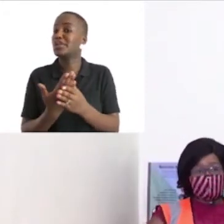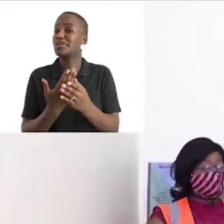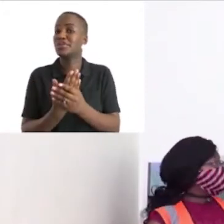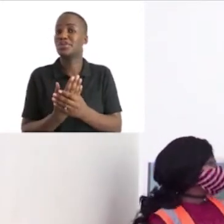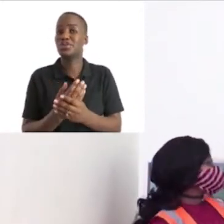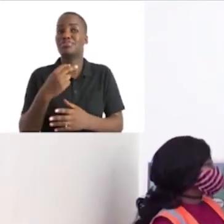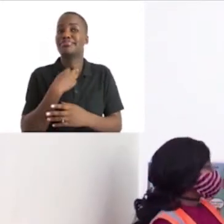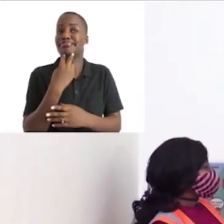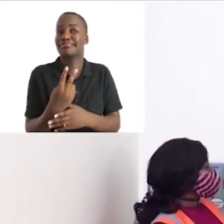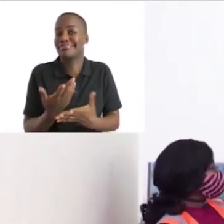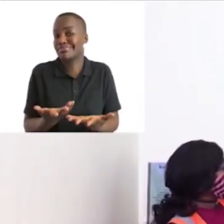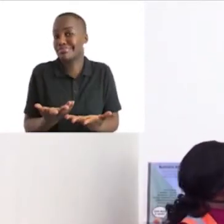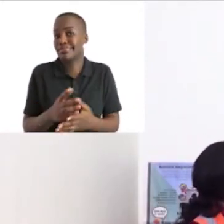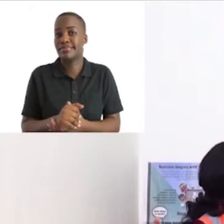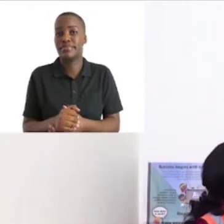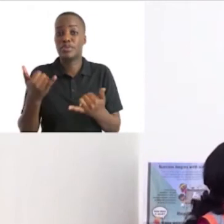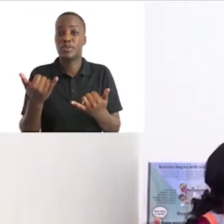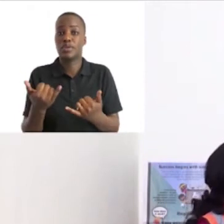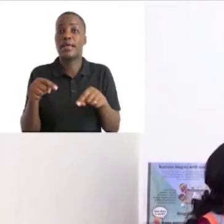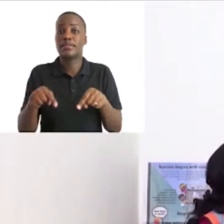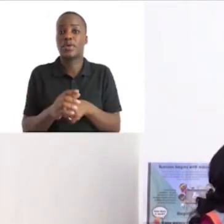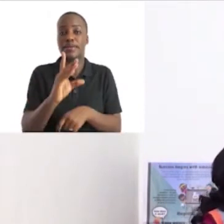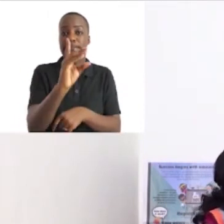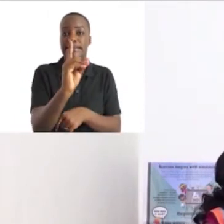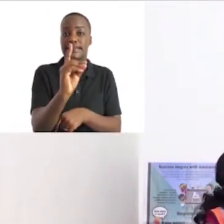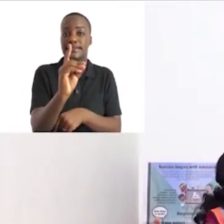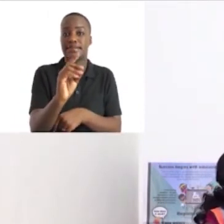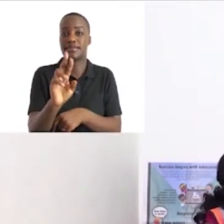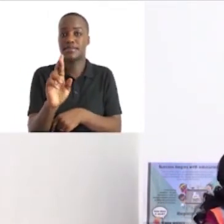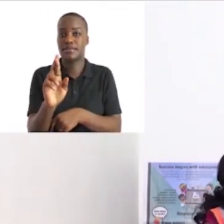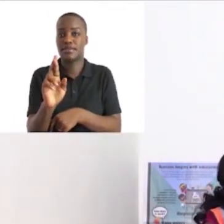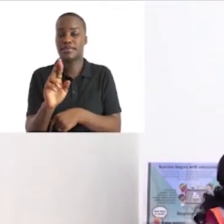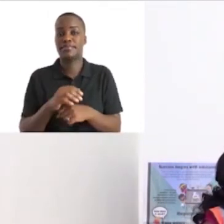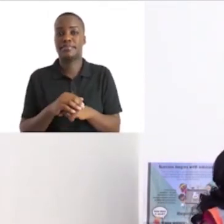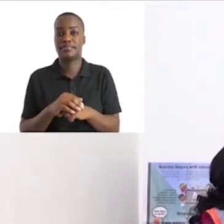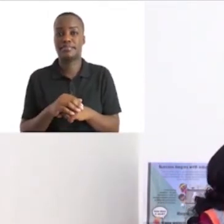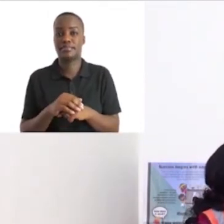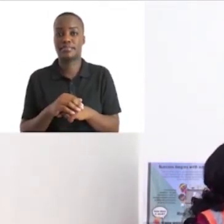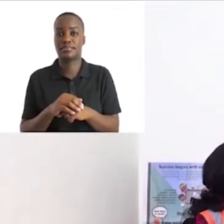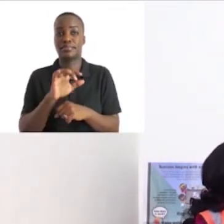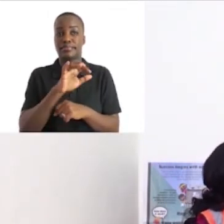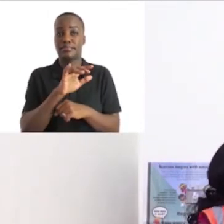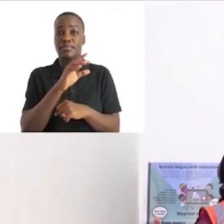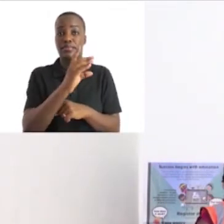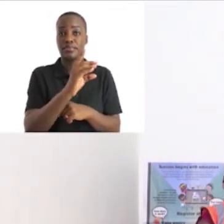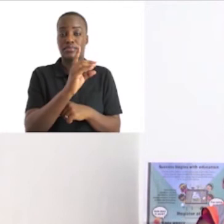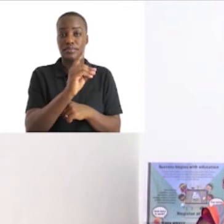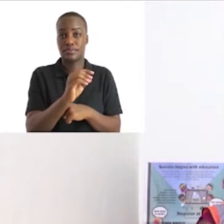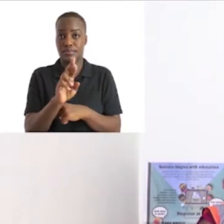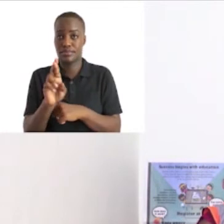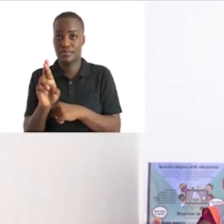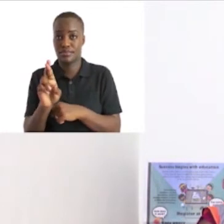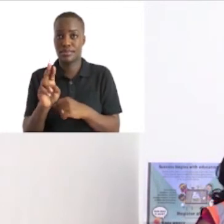sound. For today we have d and r. And when d and